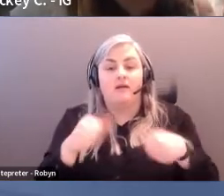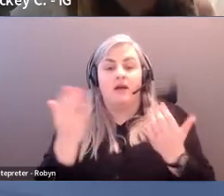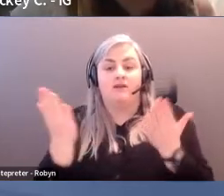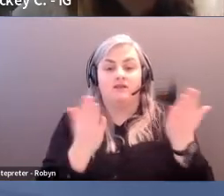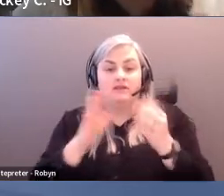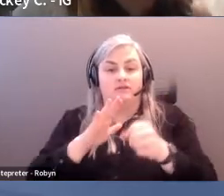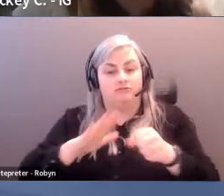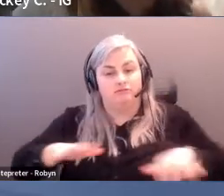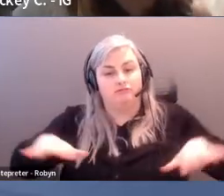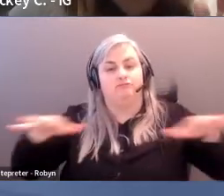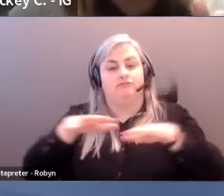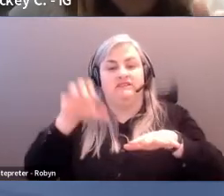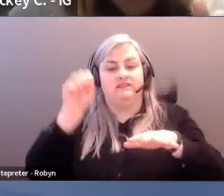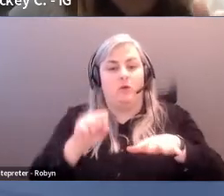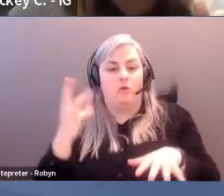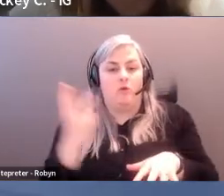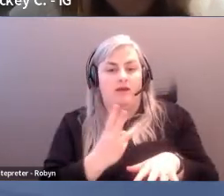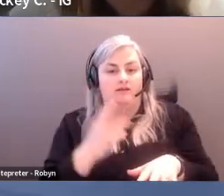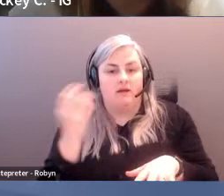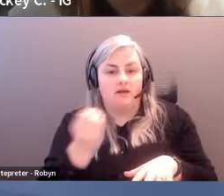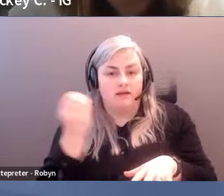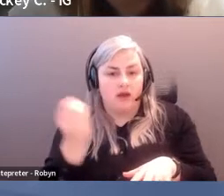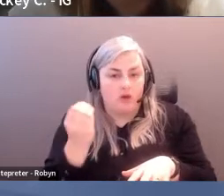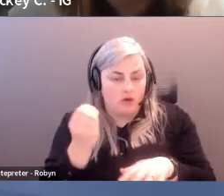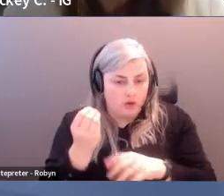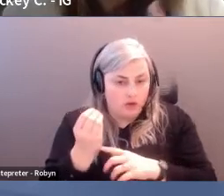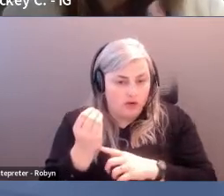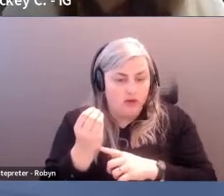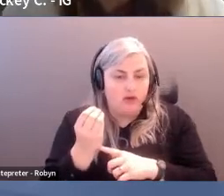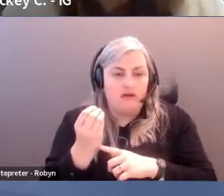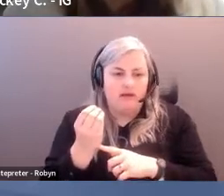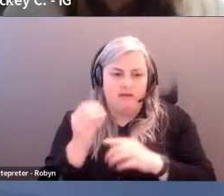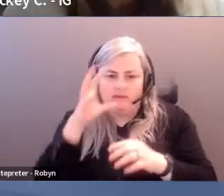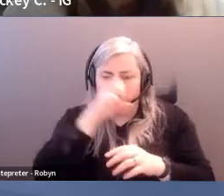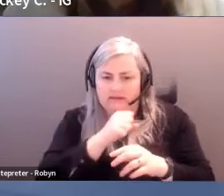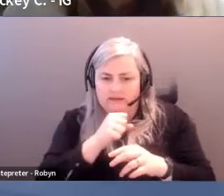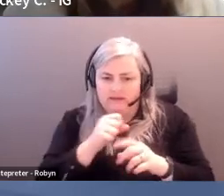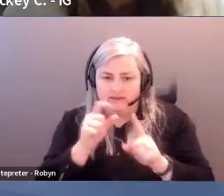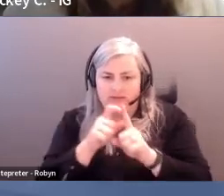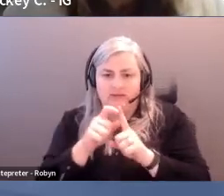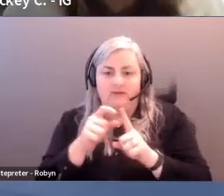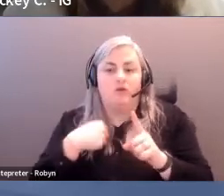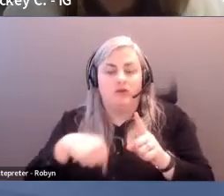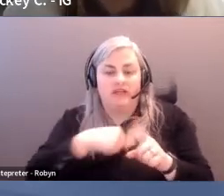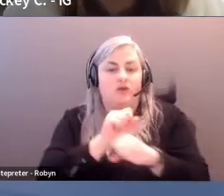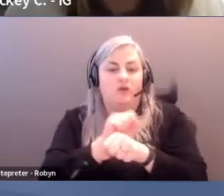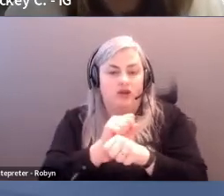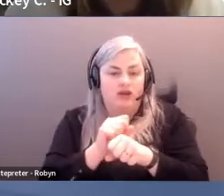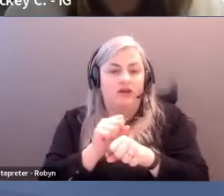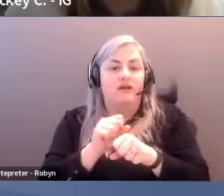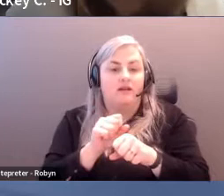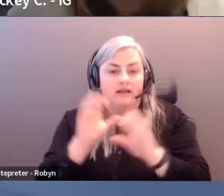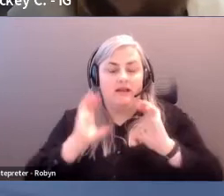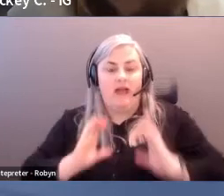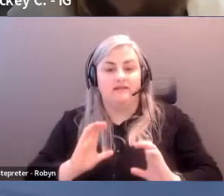of southwestern Ontario and have one national account. So what that means is we work with clients in Guelph, and we also work with clients all